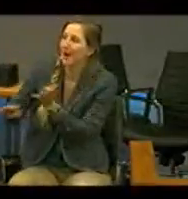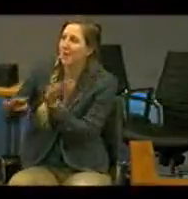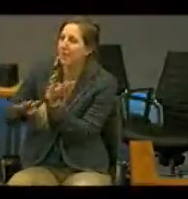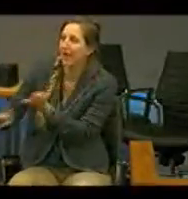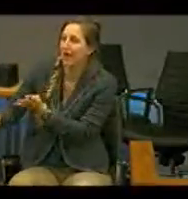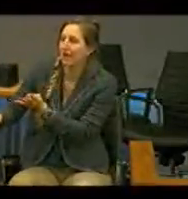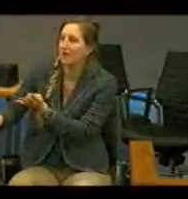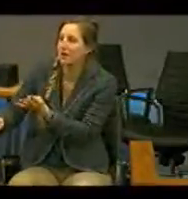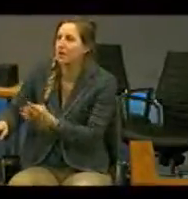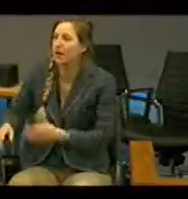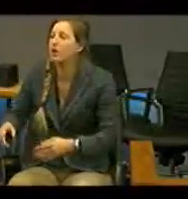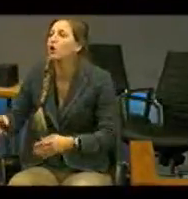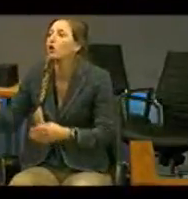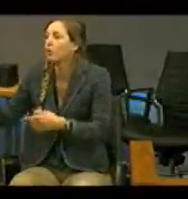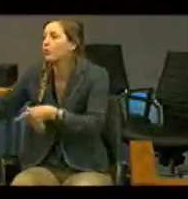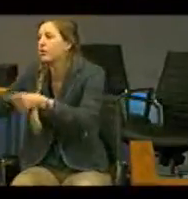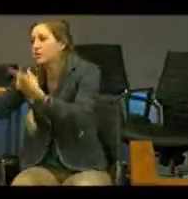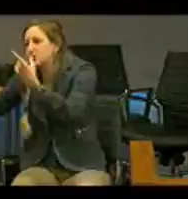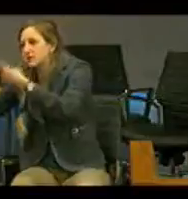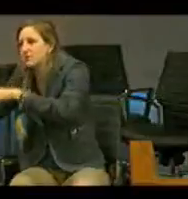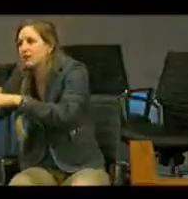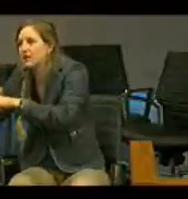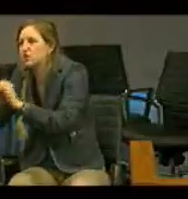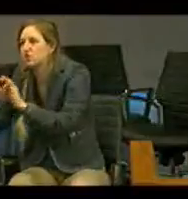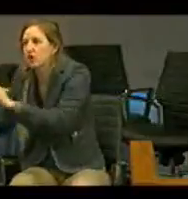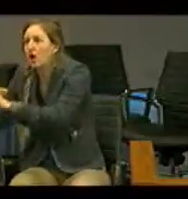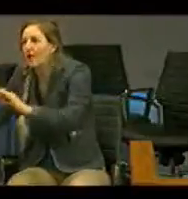yeah, just for the dog.